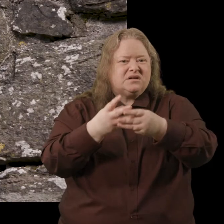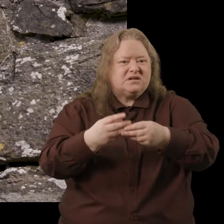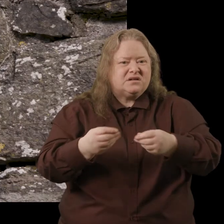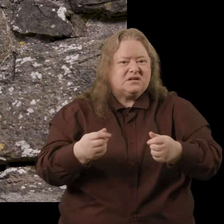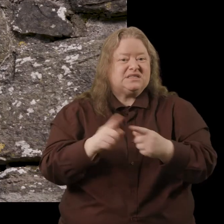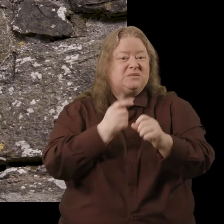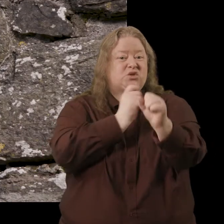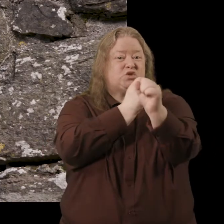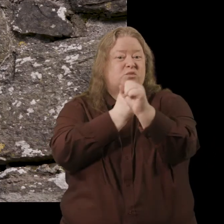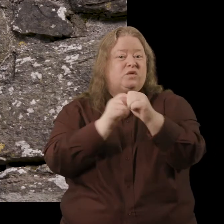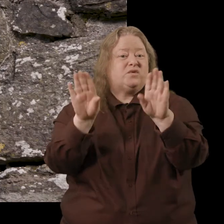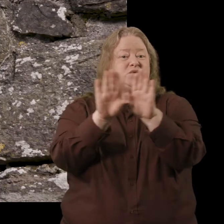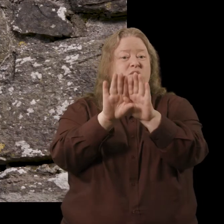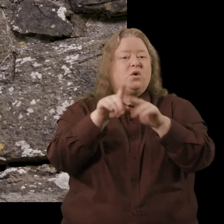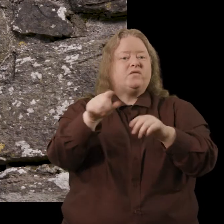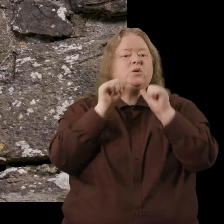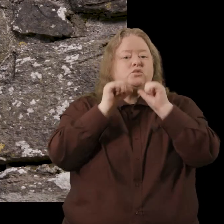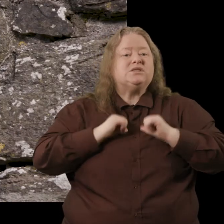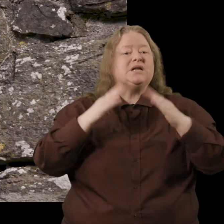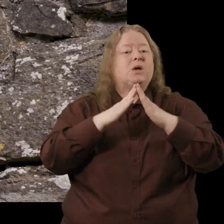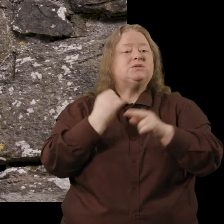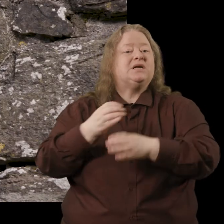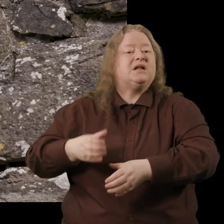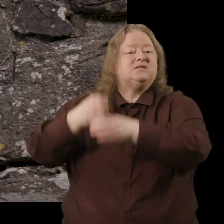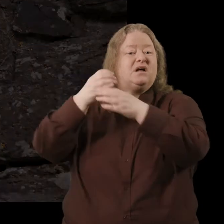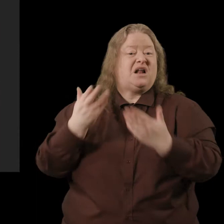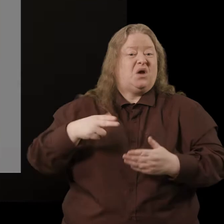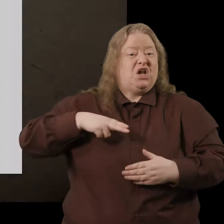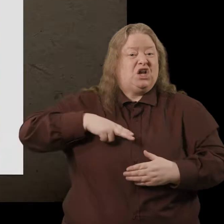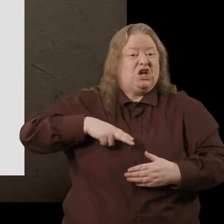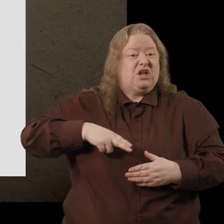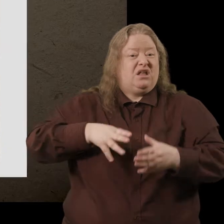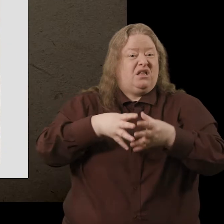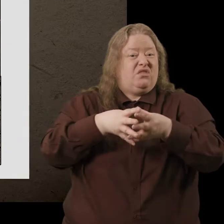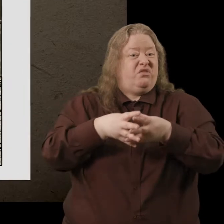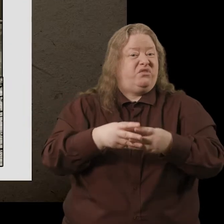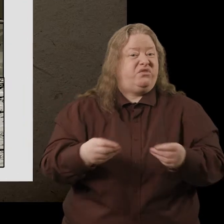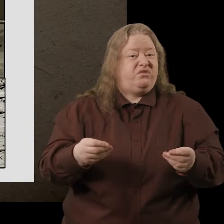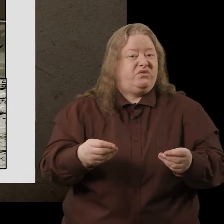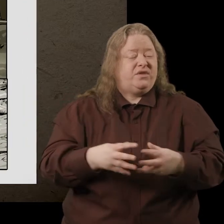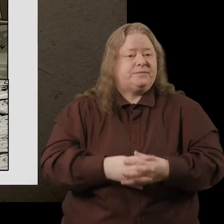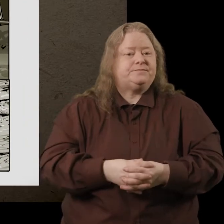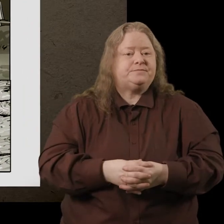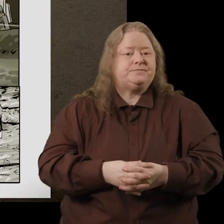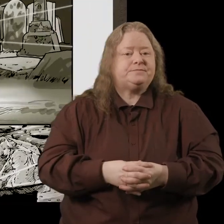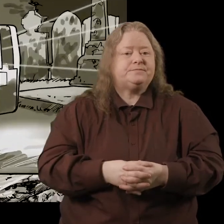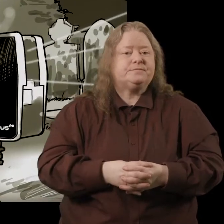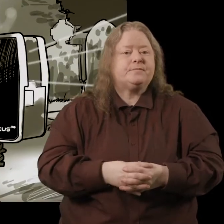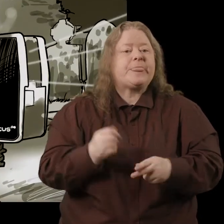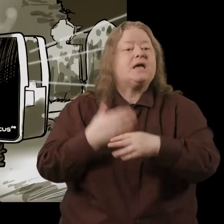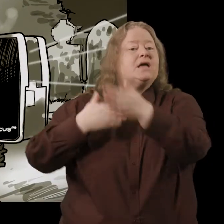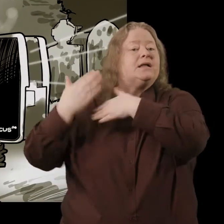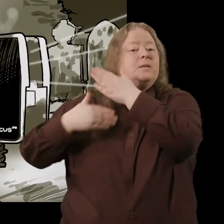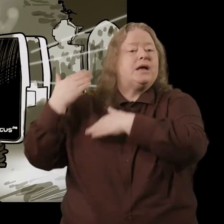the sculpture over the door of the priest's house in Glendalough, which has now nearly totally disappeared. In the